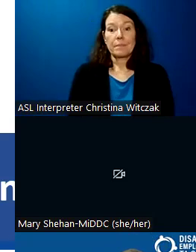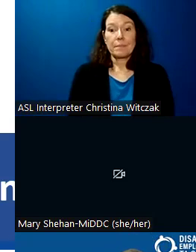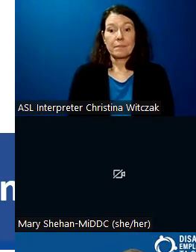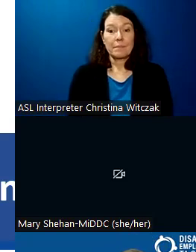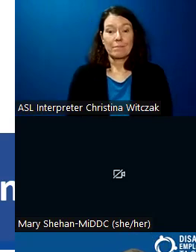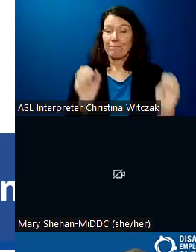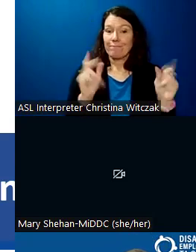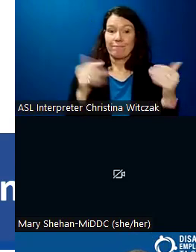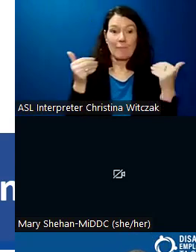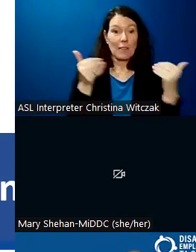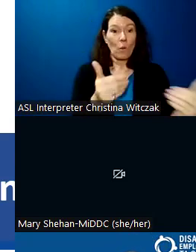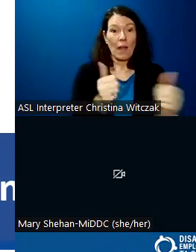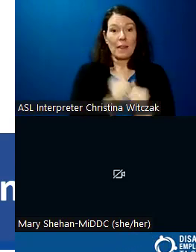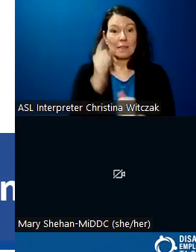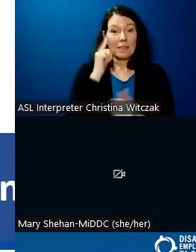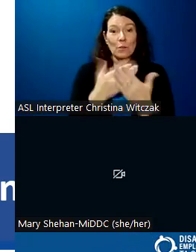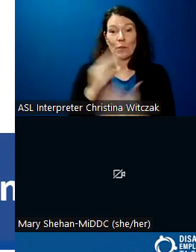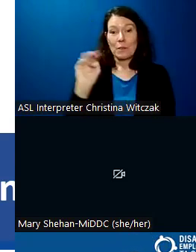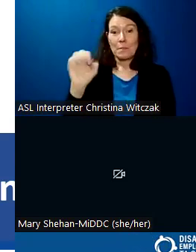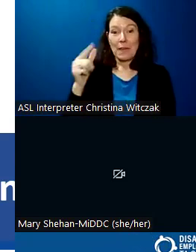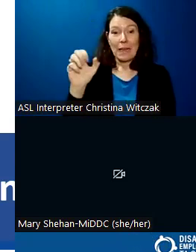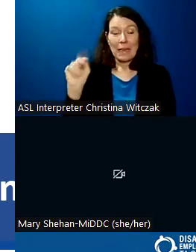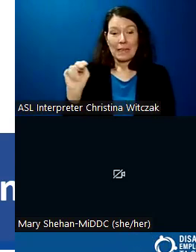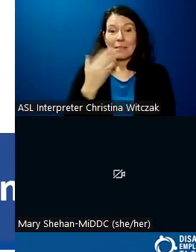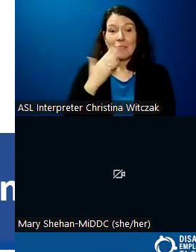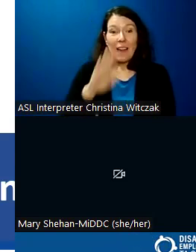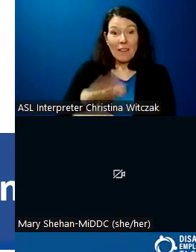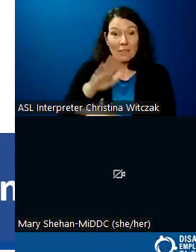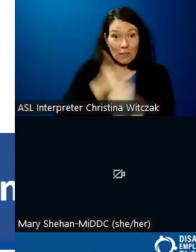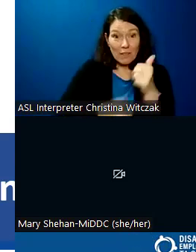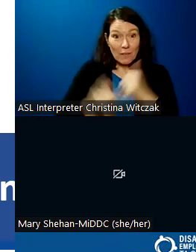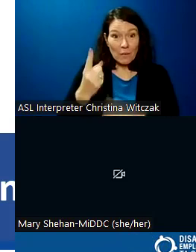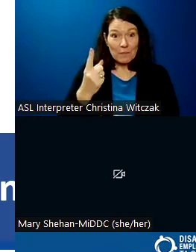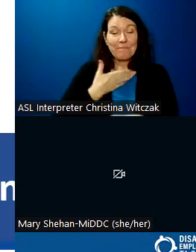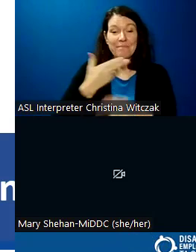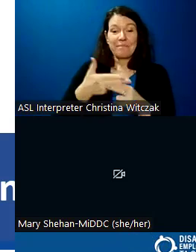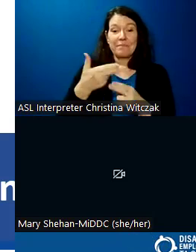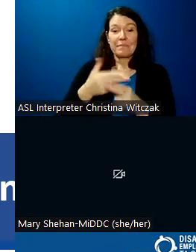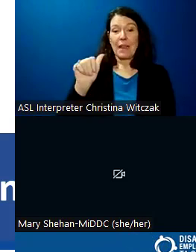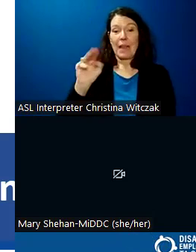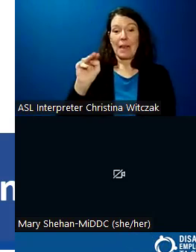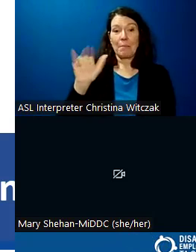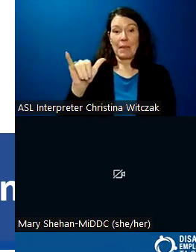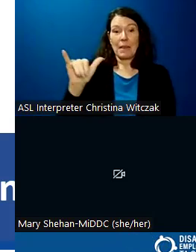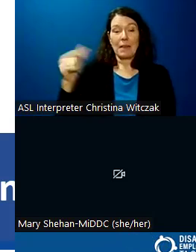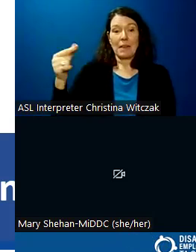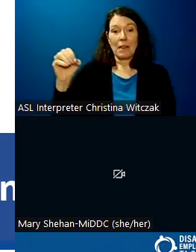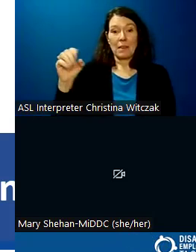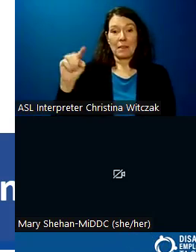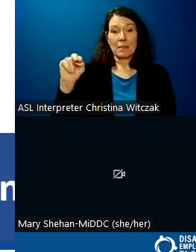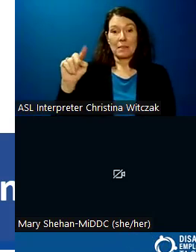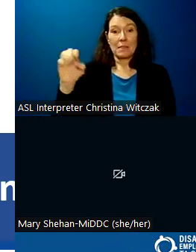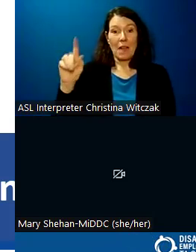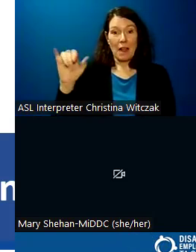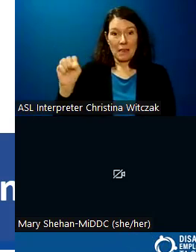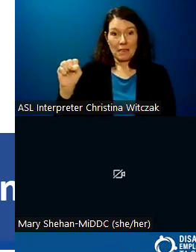and roll. That sounds great, Megan. Well, good afternoon, everyone. My name is Amy Gonzalez. I am the